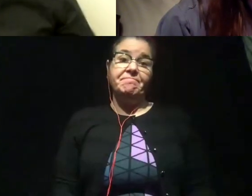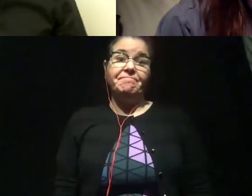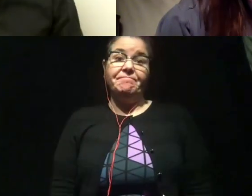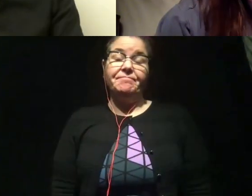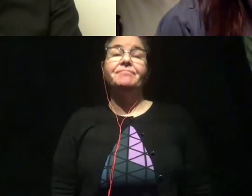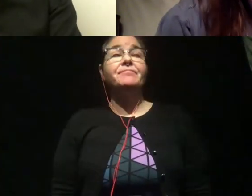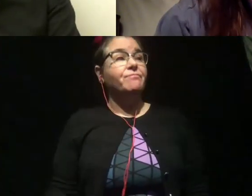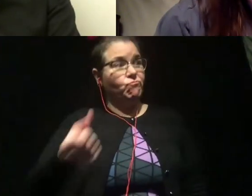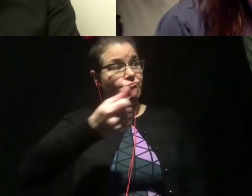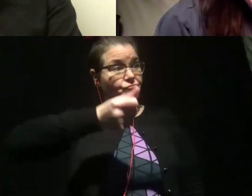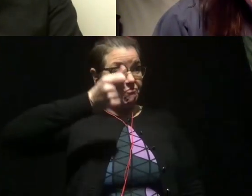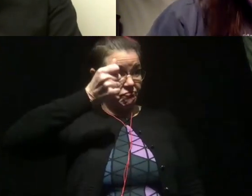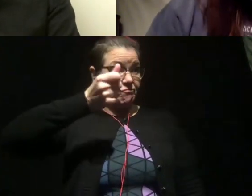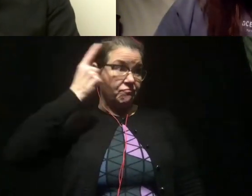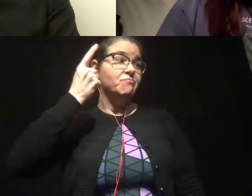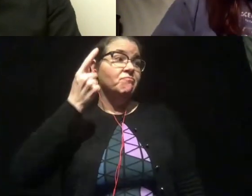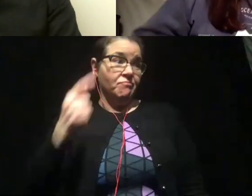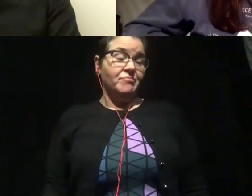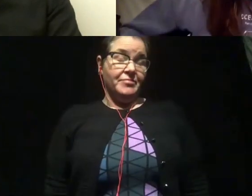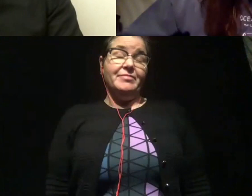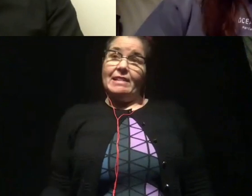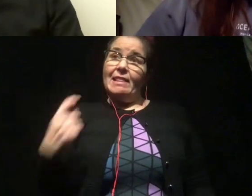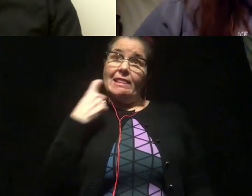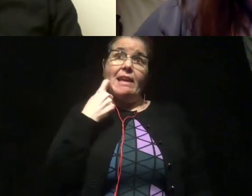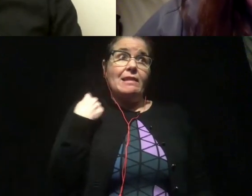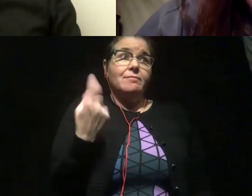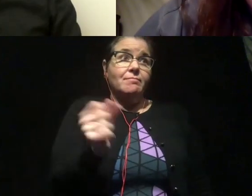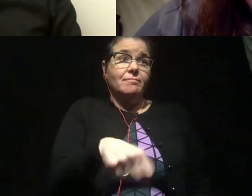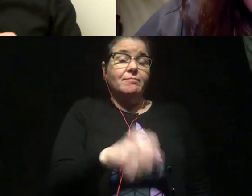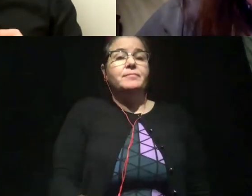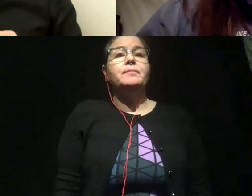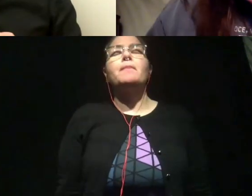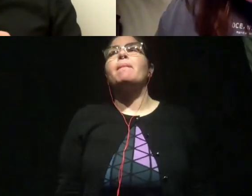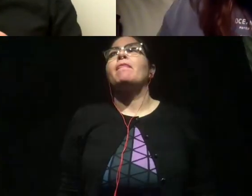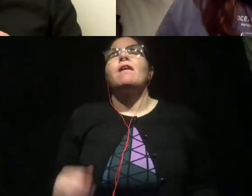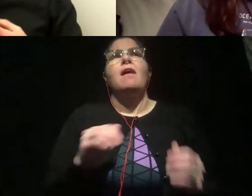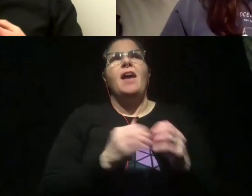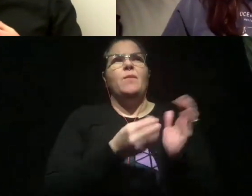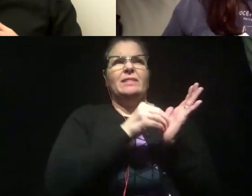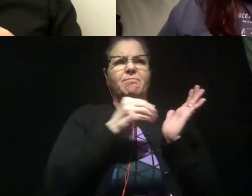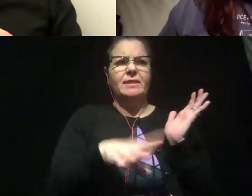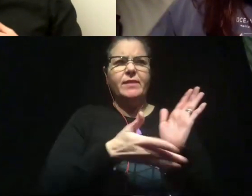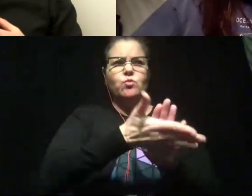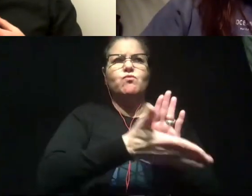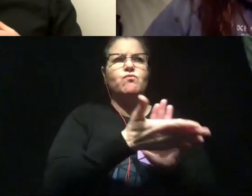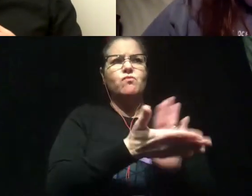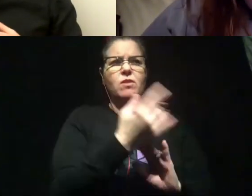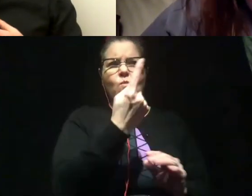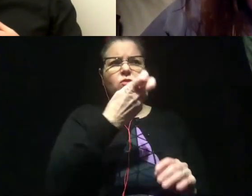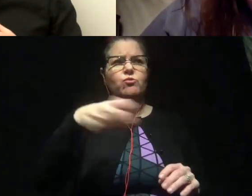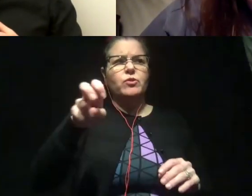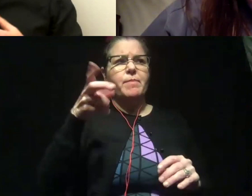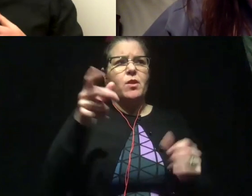I can really relate to that lately. Yeah. So how expensive is it to run a trip out there with your